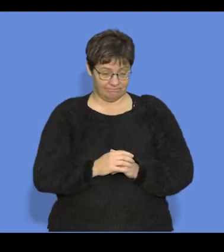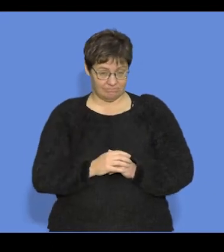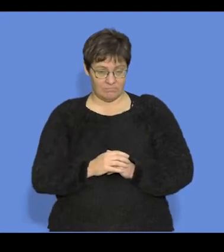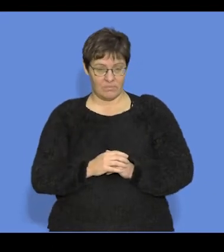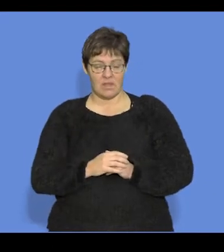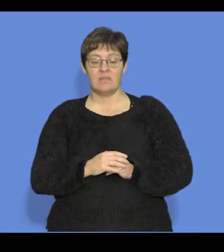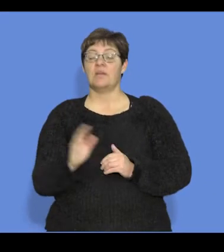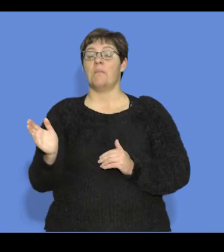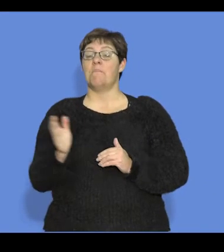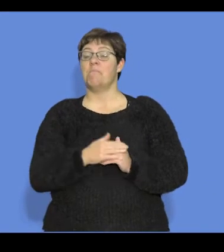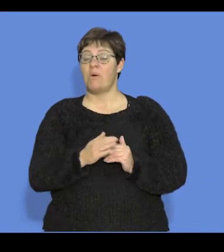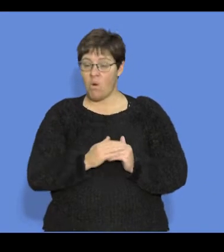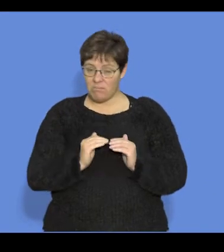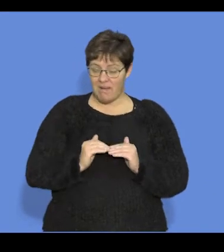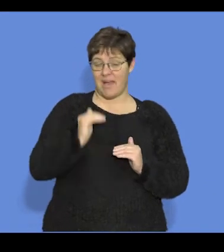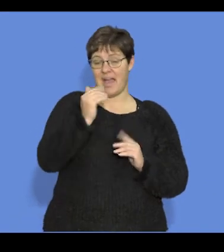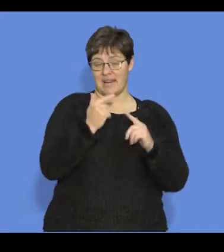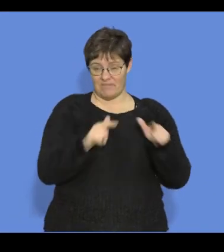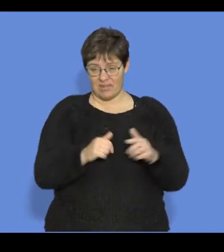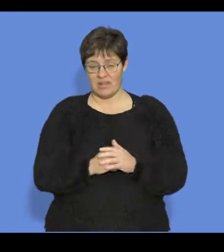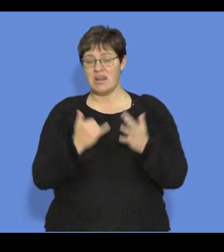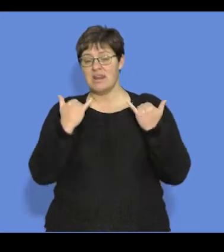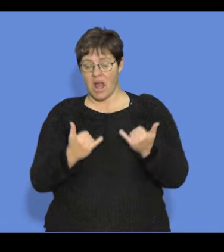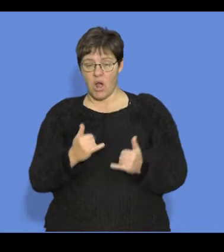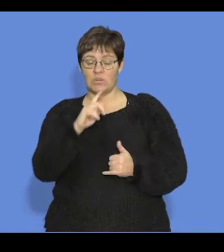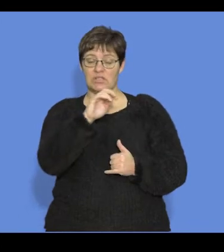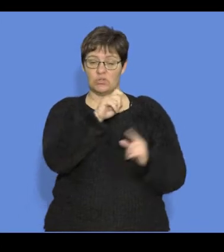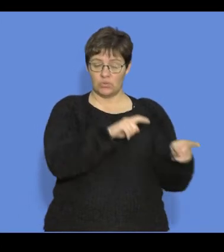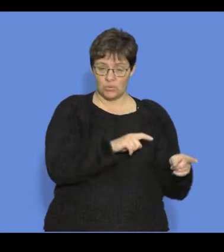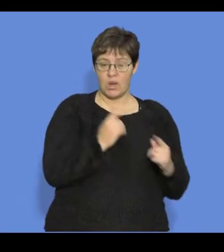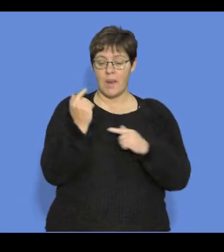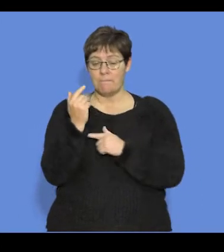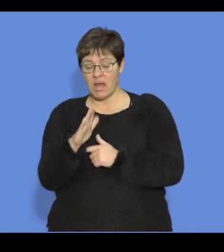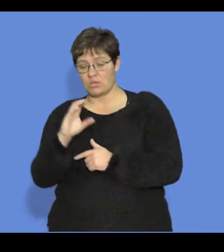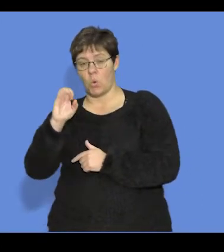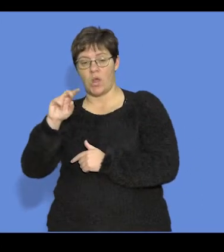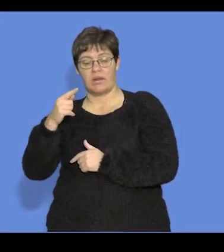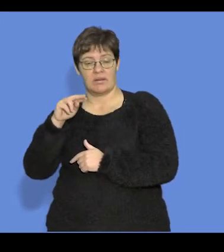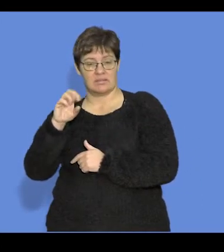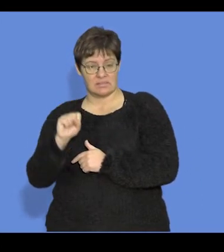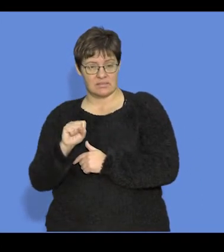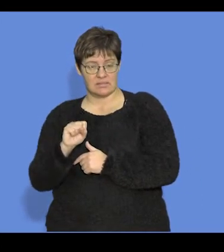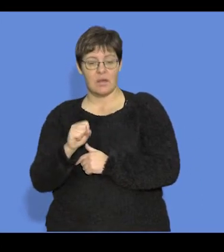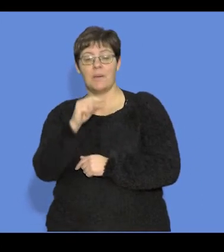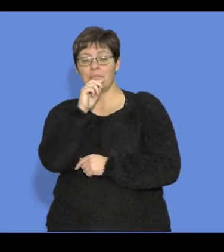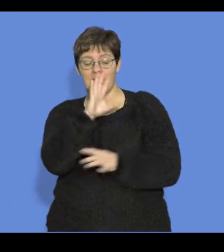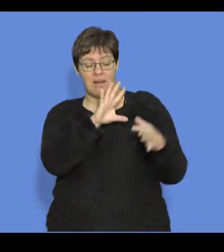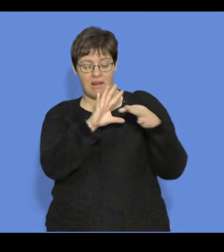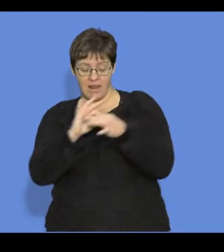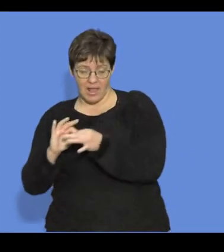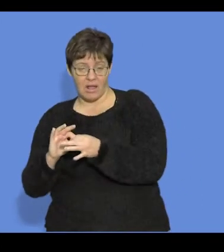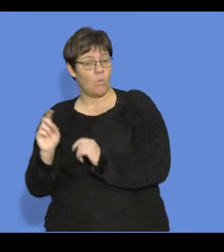gets even more complicated because you're now linking tissues and plant organs to